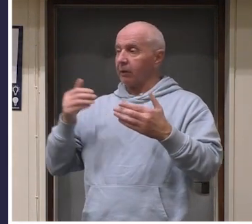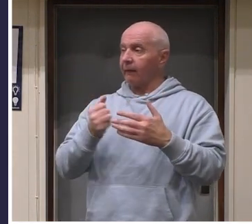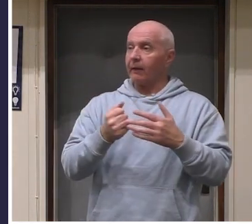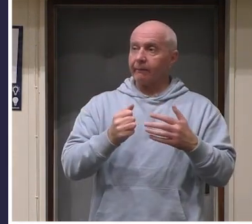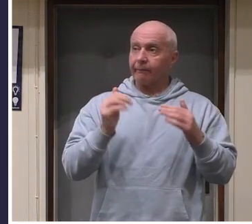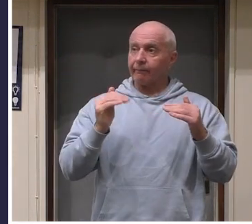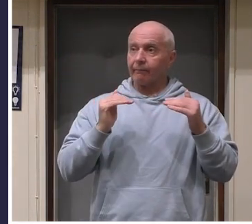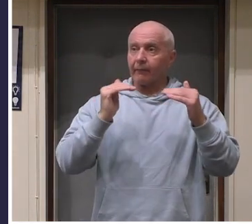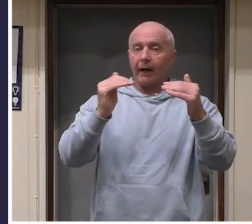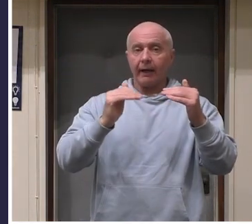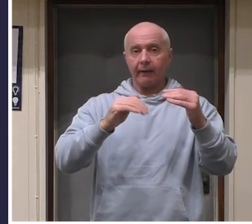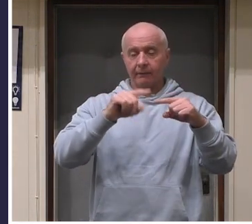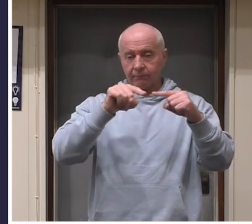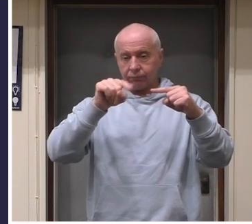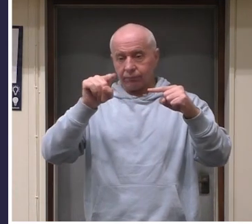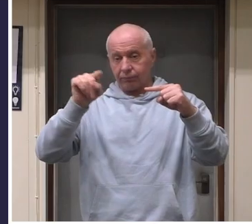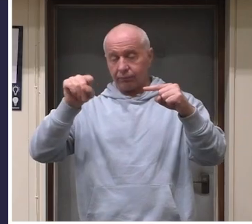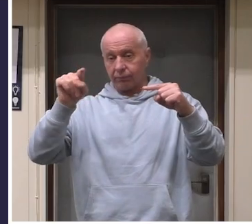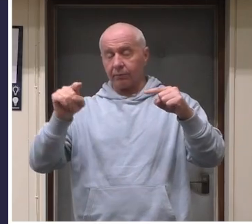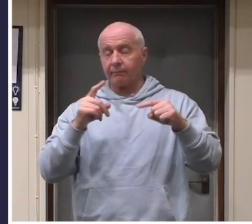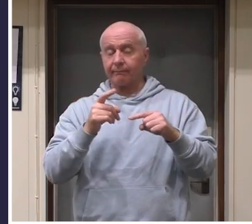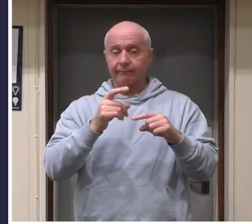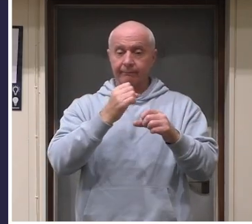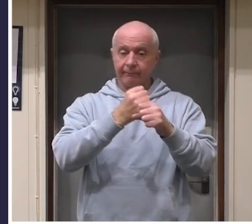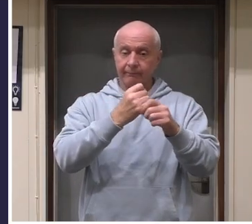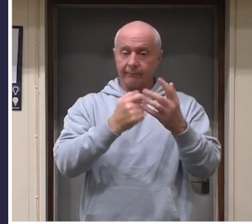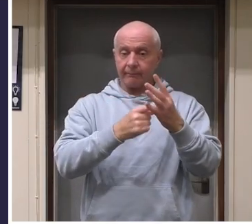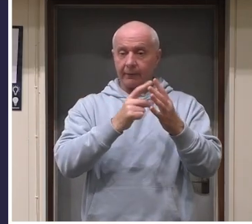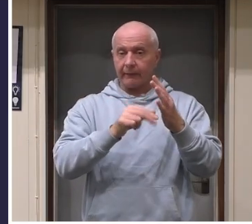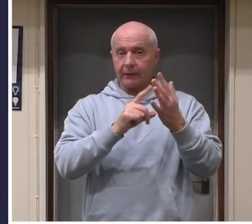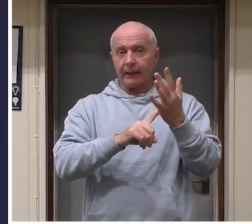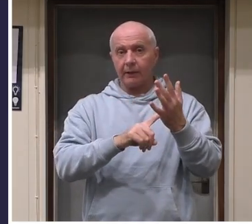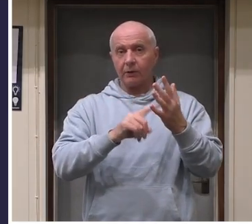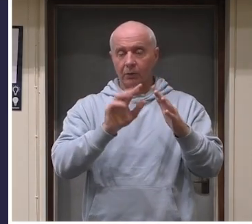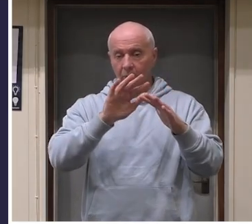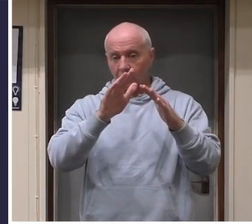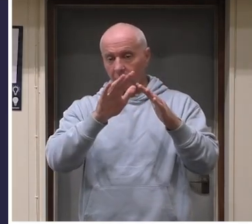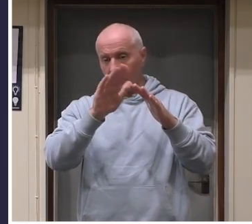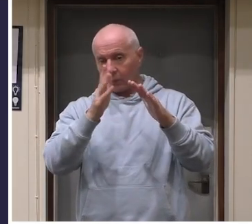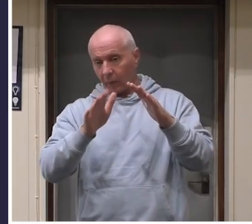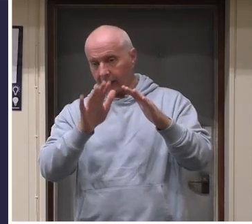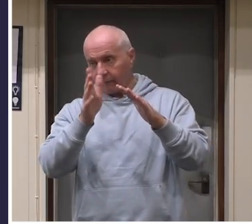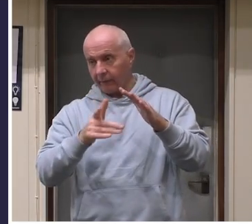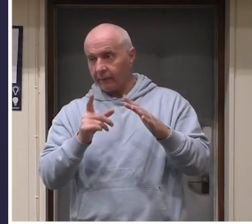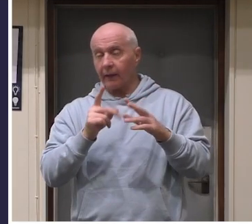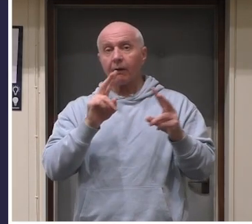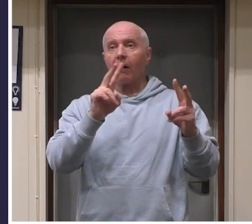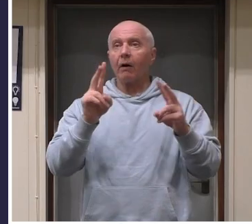gravitational wave, and if you can detect them, then you give more of an idea of whether these things are feasible and can exist in the